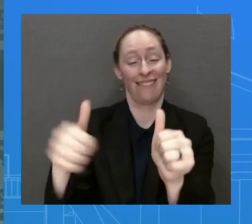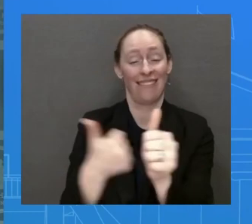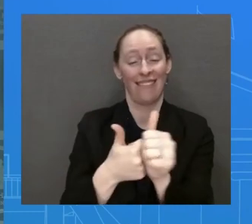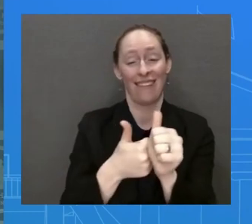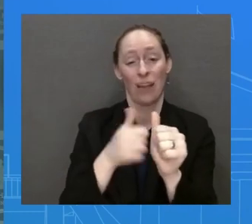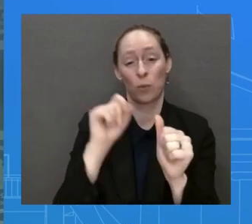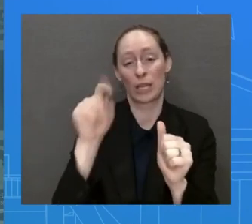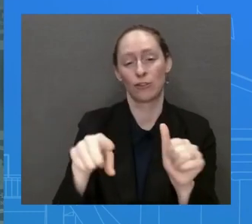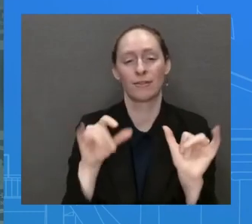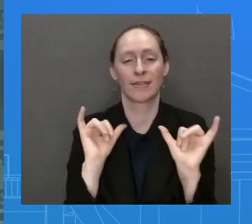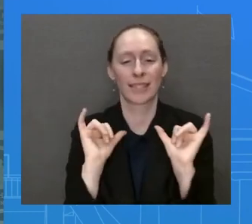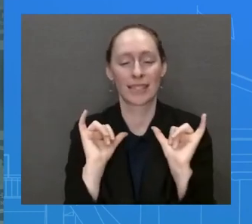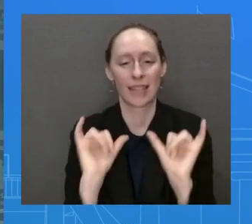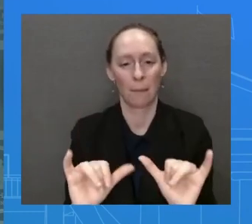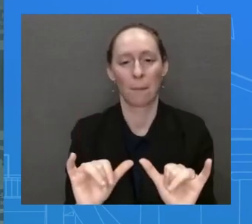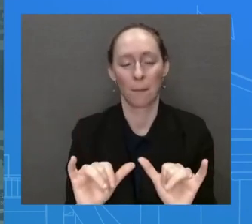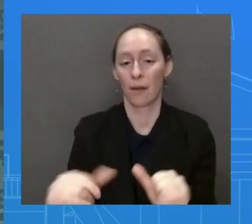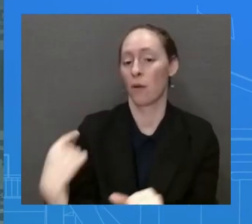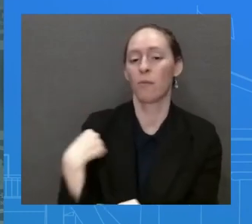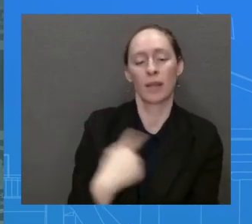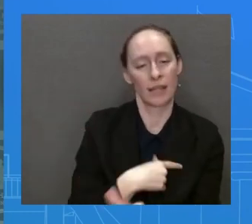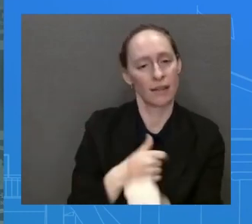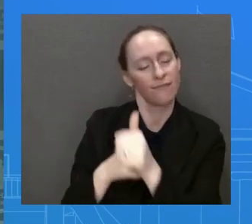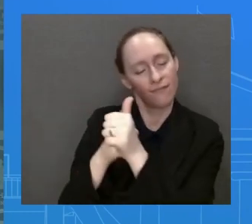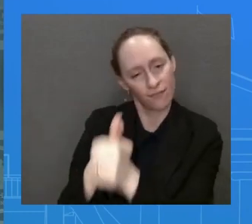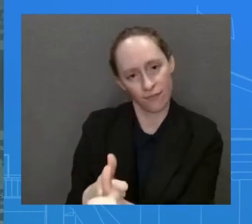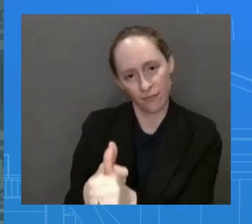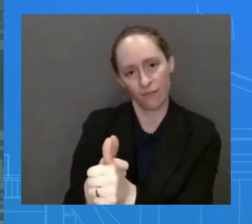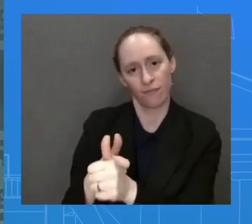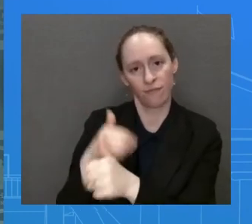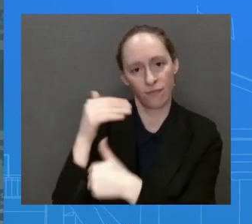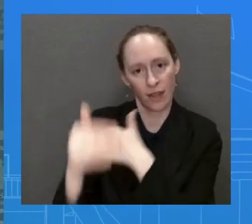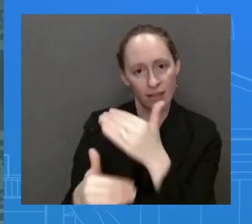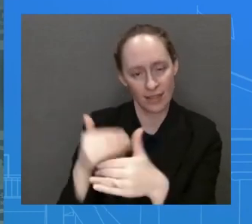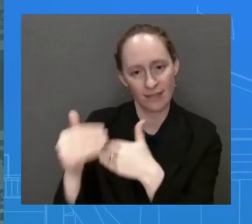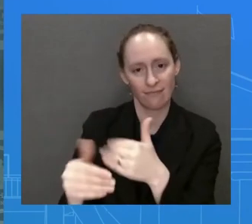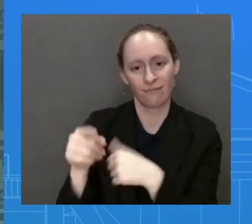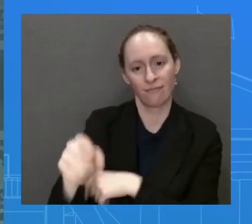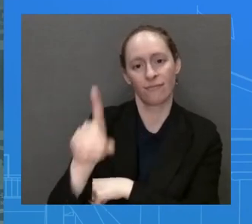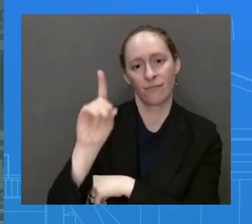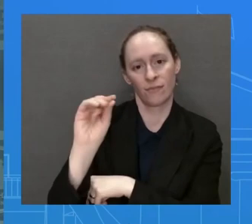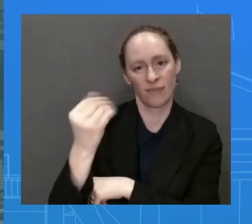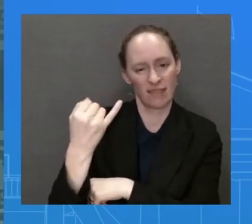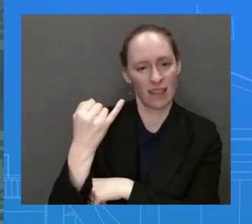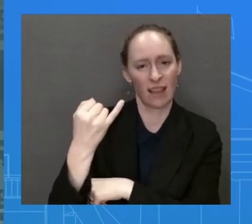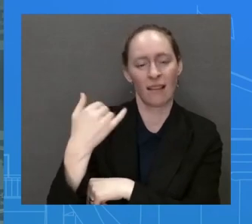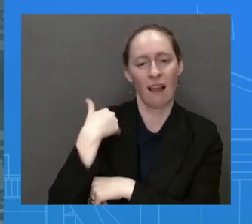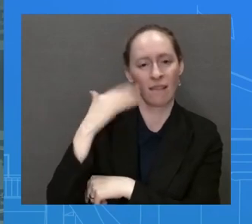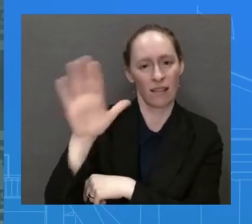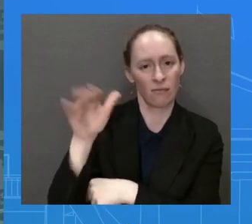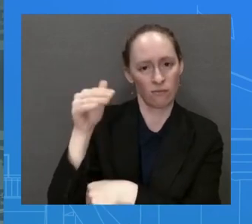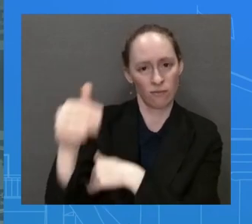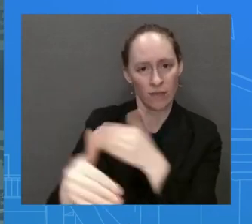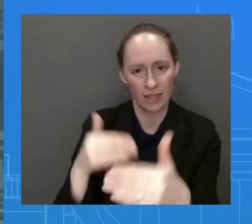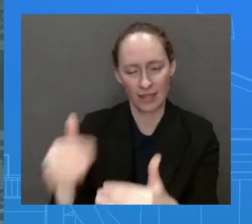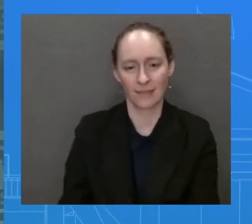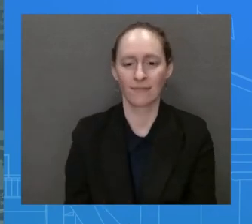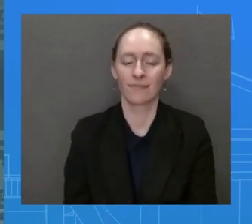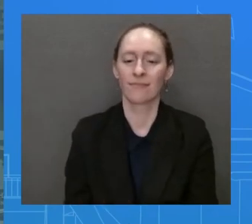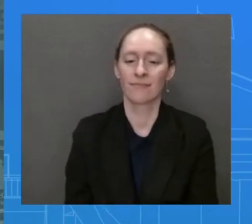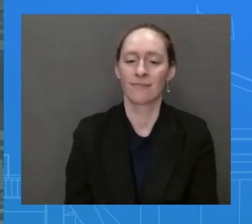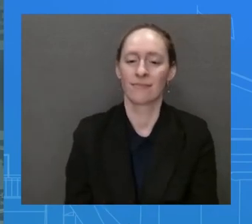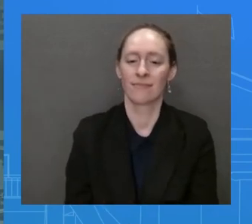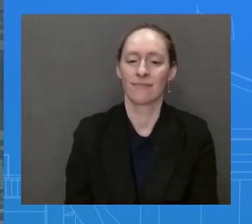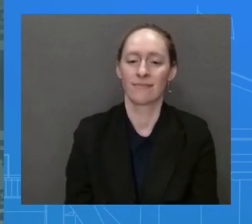of the Department of Justice process, and we are cooperating fully. We are cooperating fully in